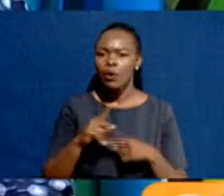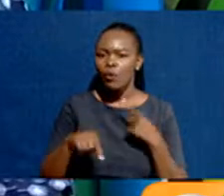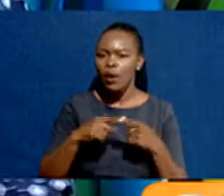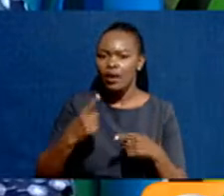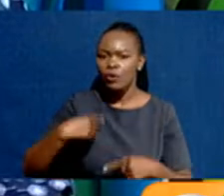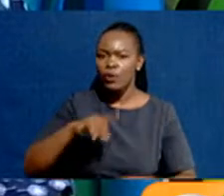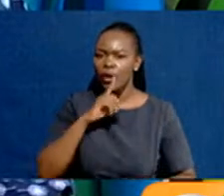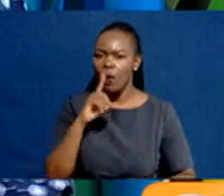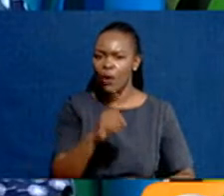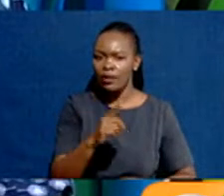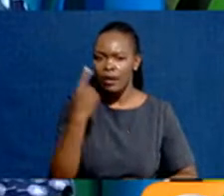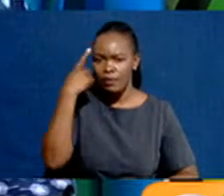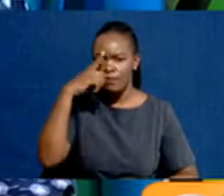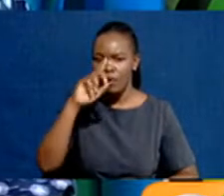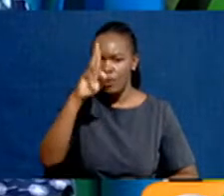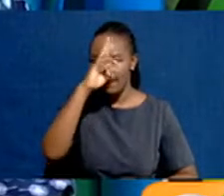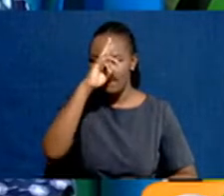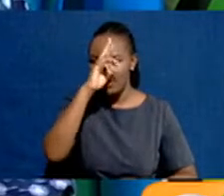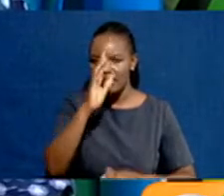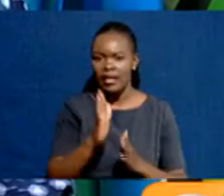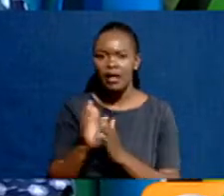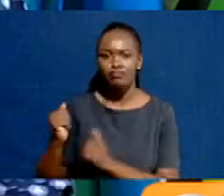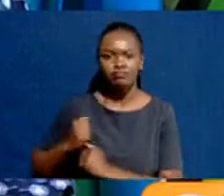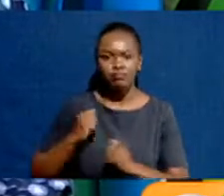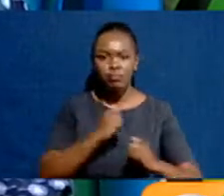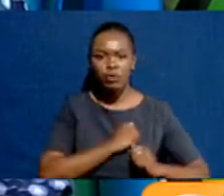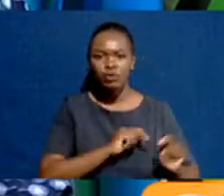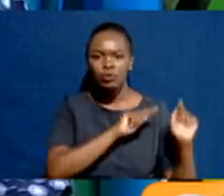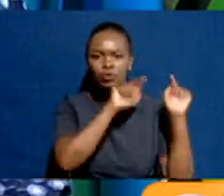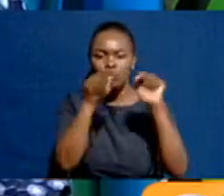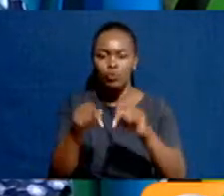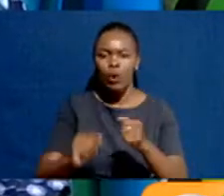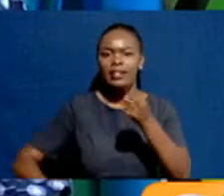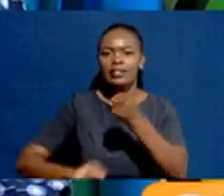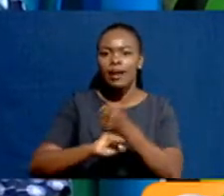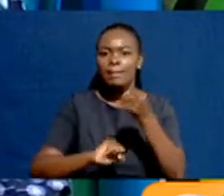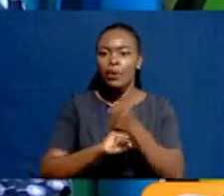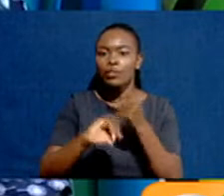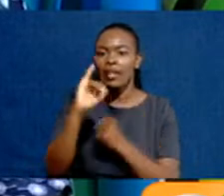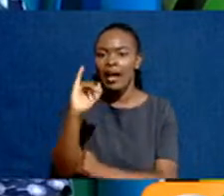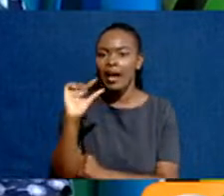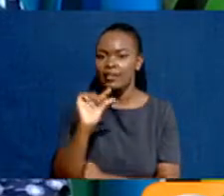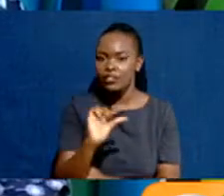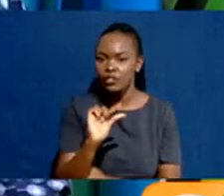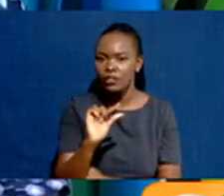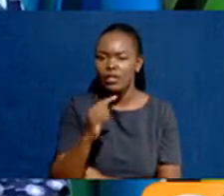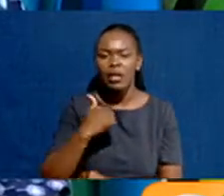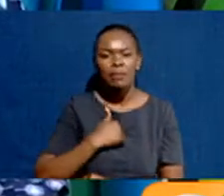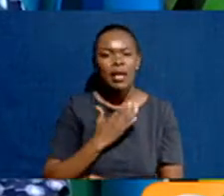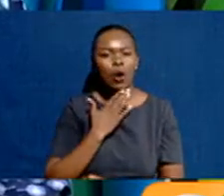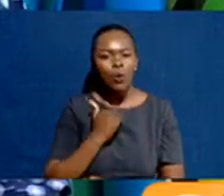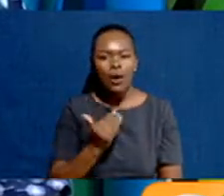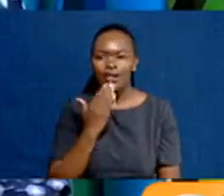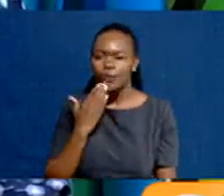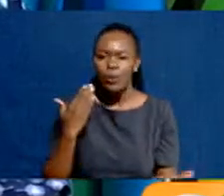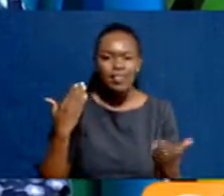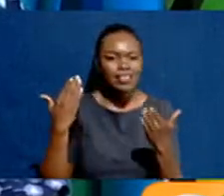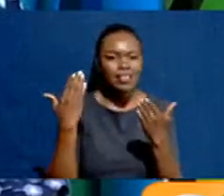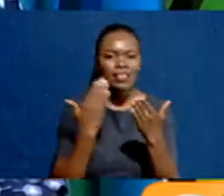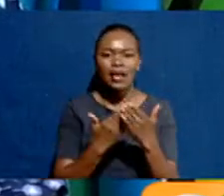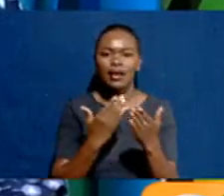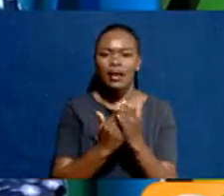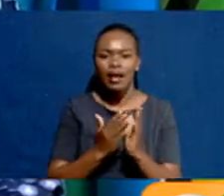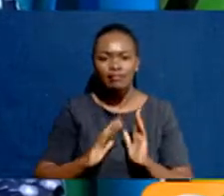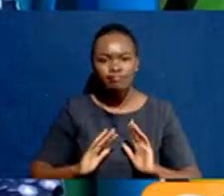operation, and the president asked the military to come in to support the IG. And I really want to thank and